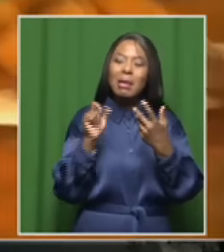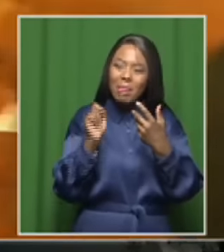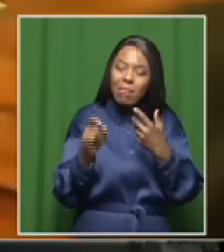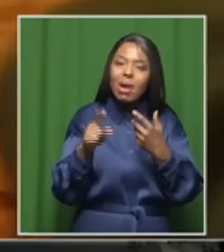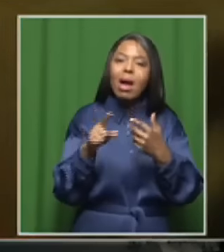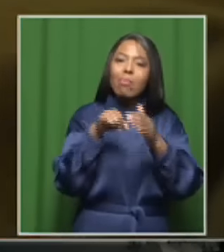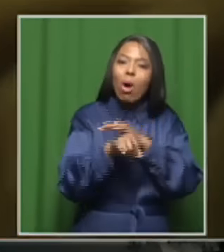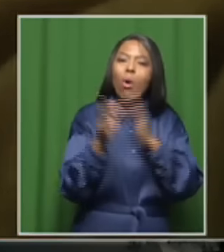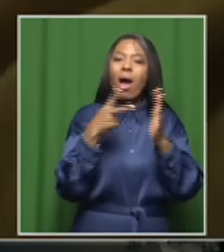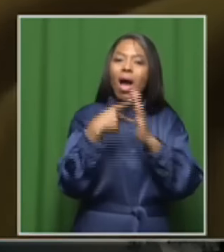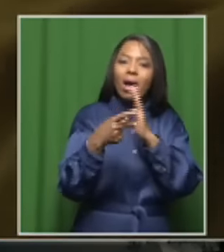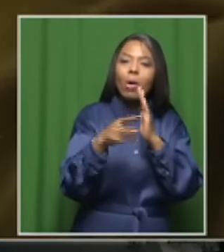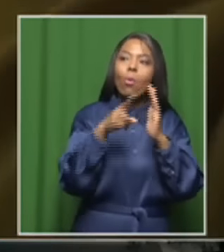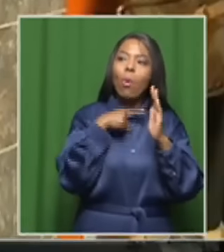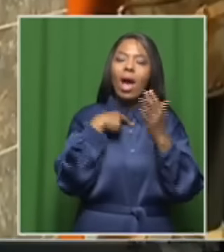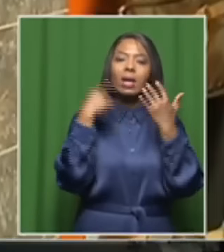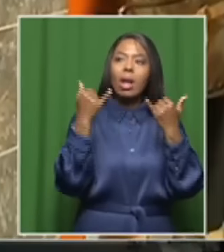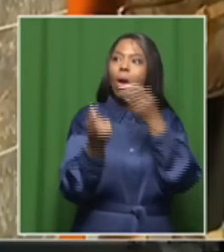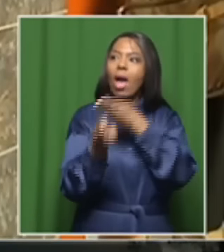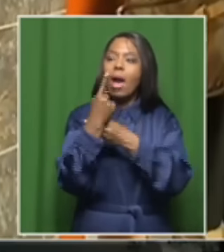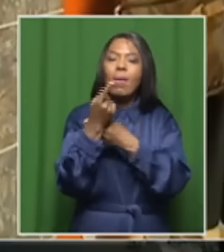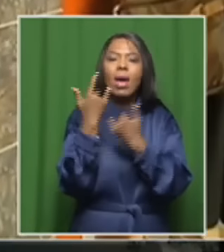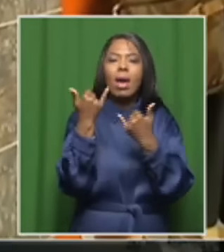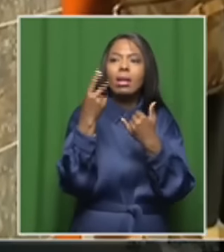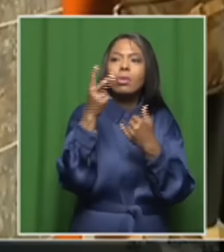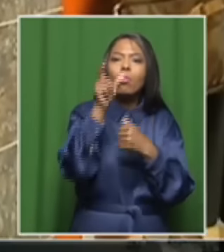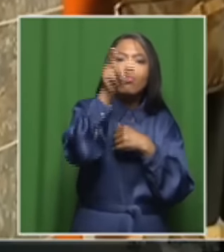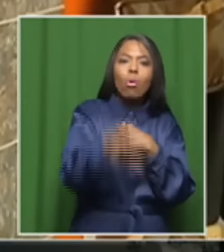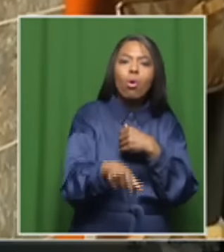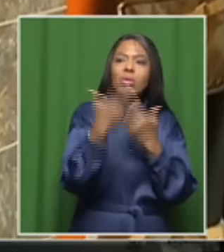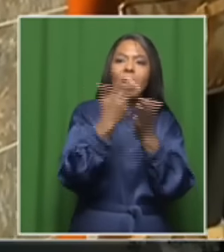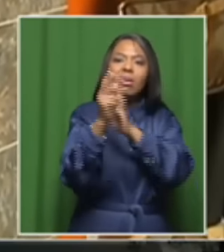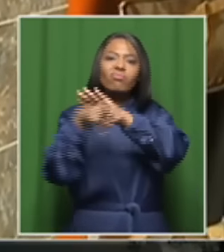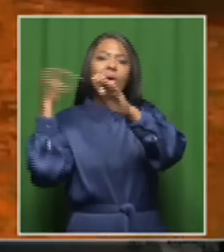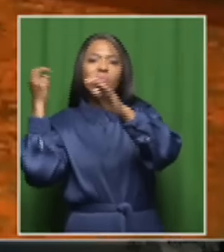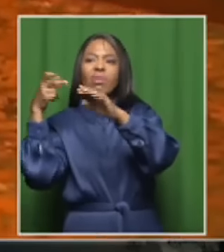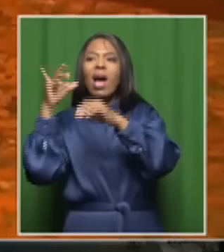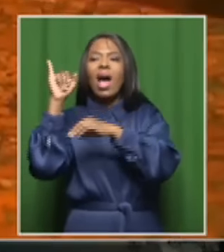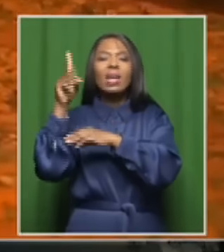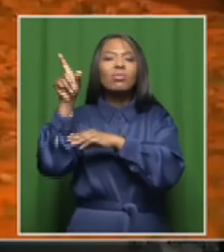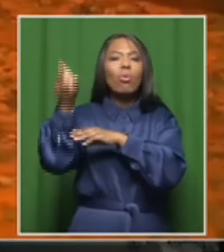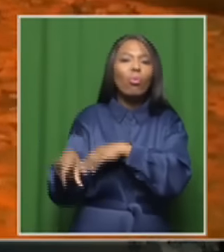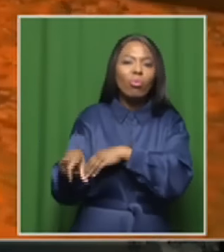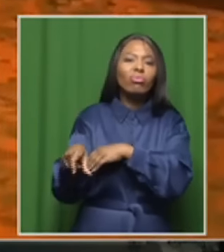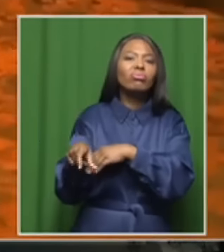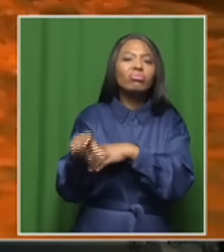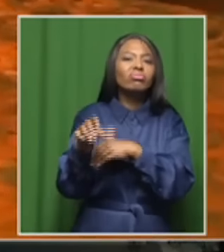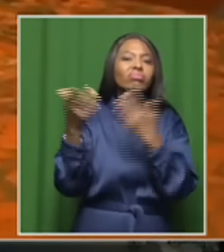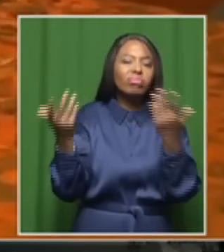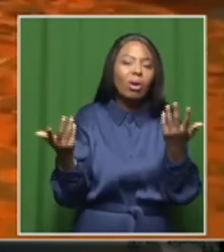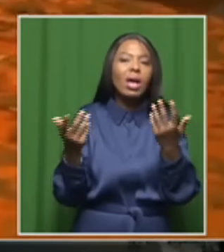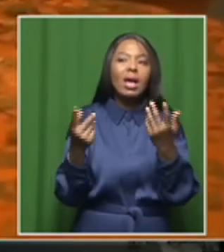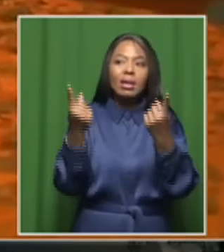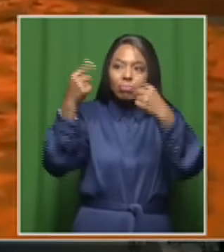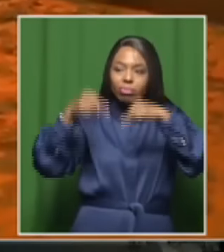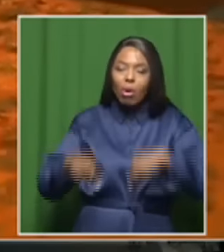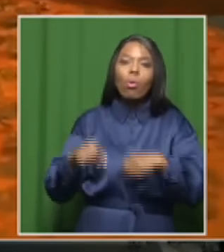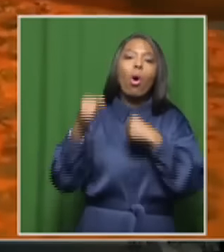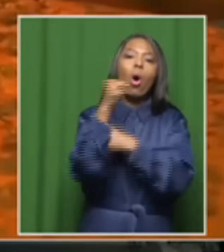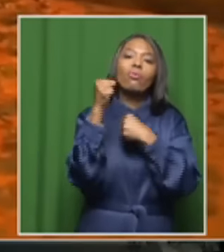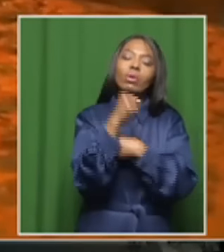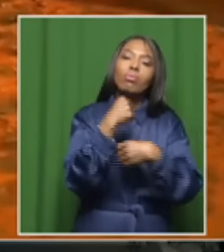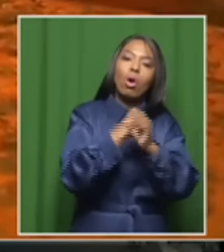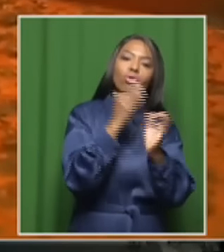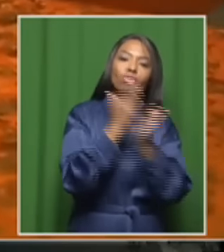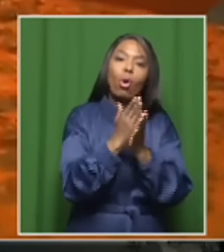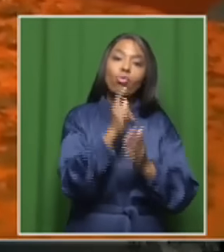of ID theft that is going on, they would have called people to come to their offices to verify